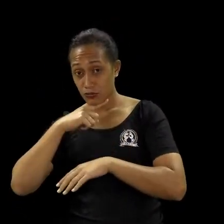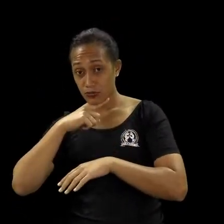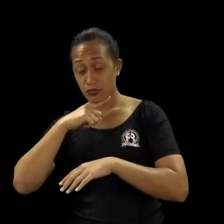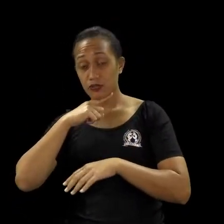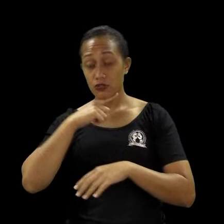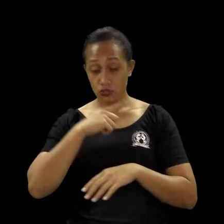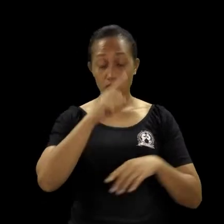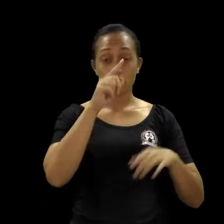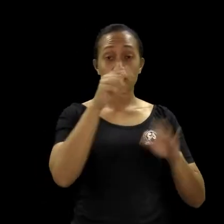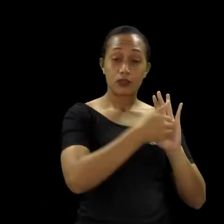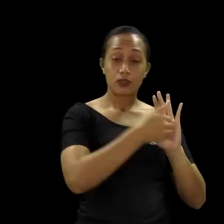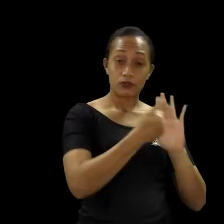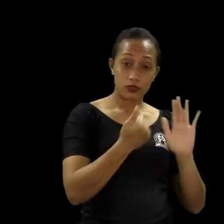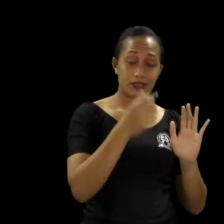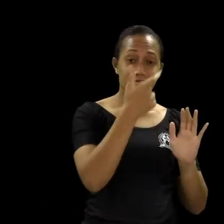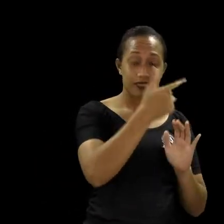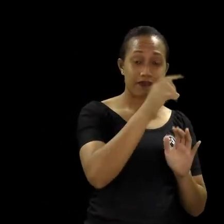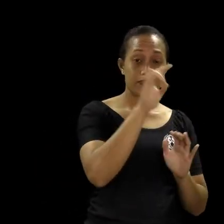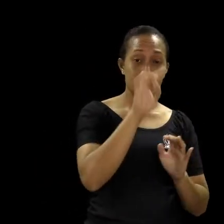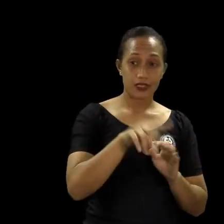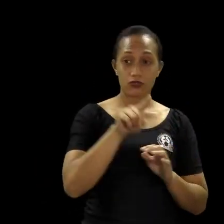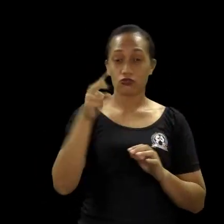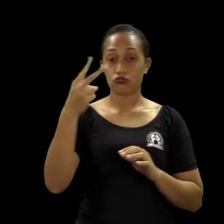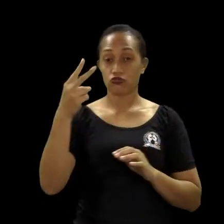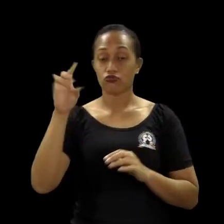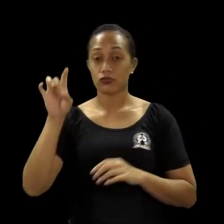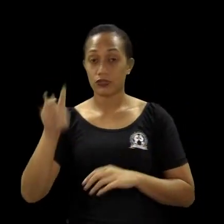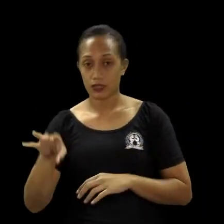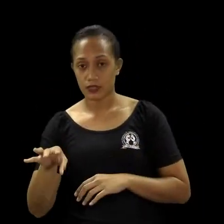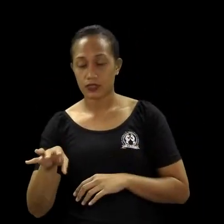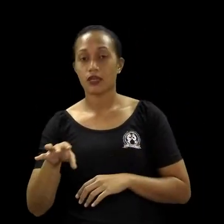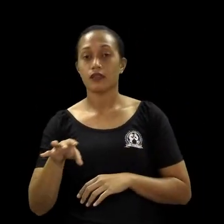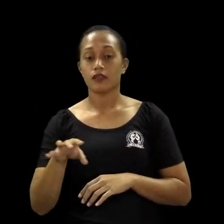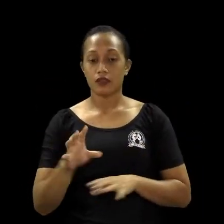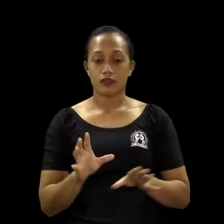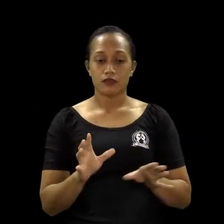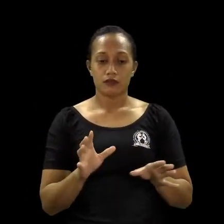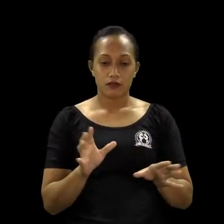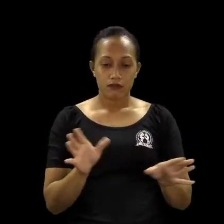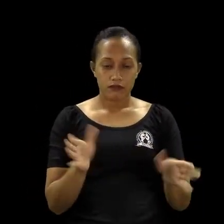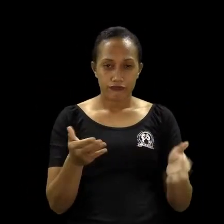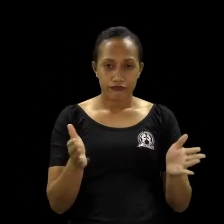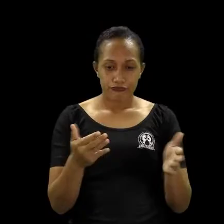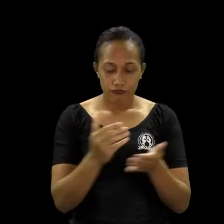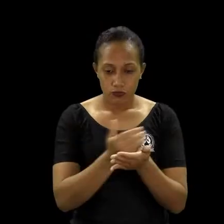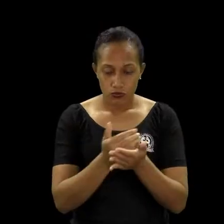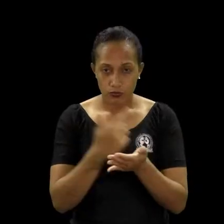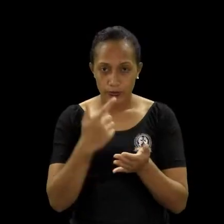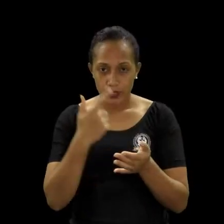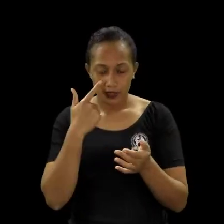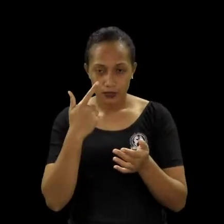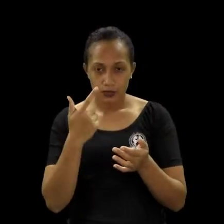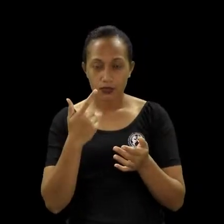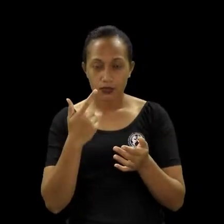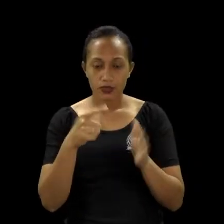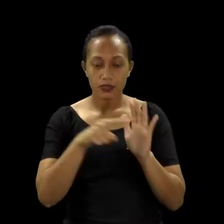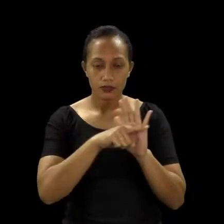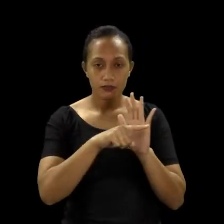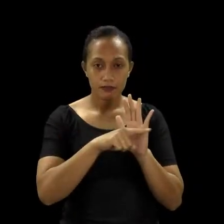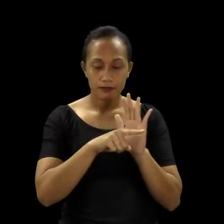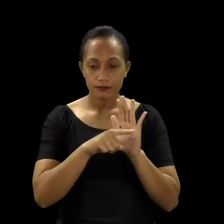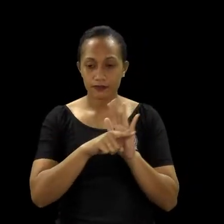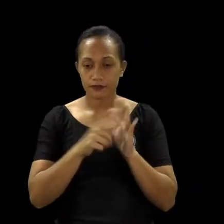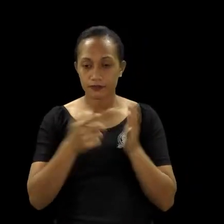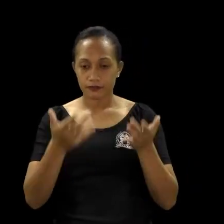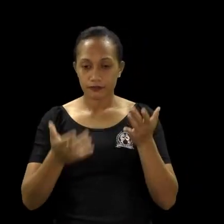also subtracting a 7/10 from 2/10, so that we're going to have to regroup a little bit in the numerator in order to subtract, or use, at least in